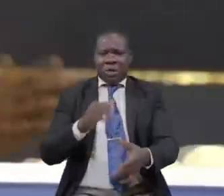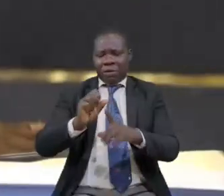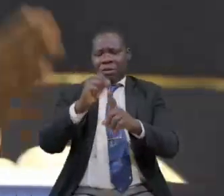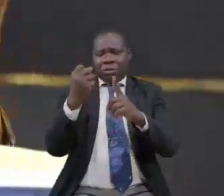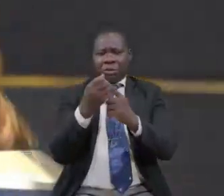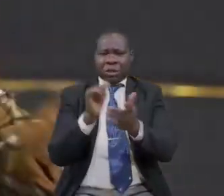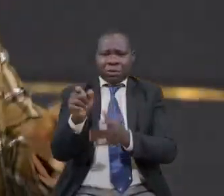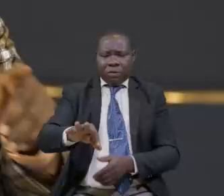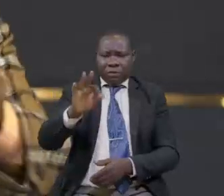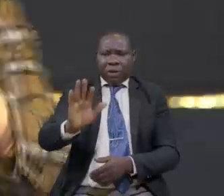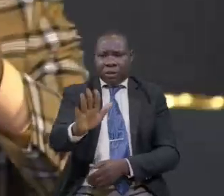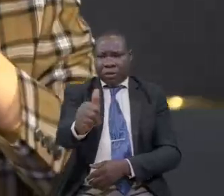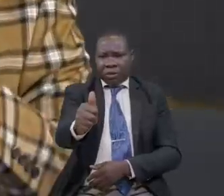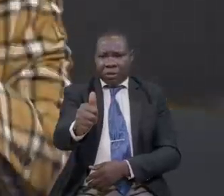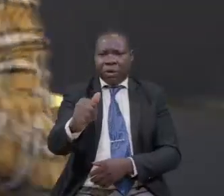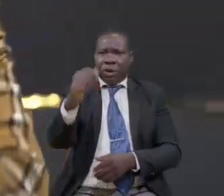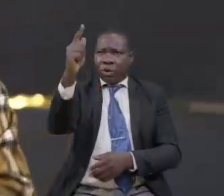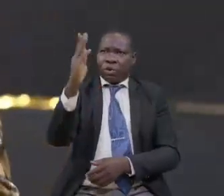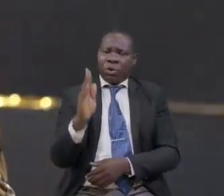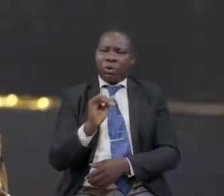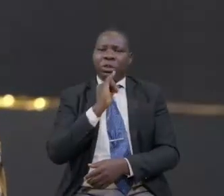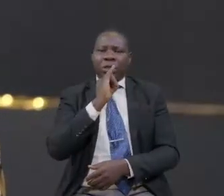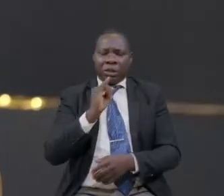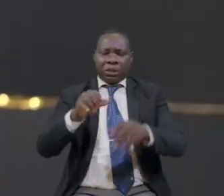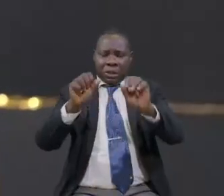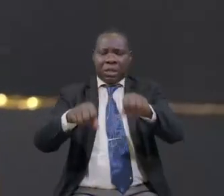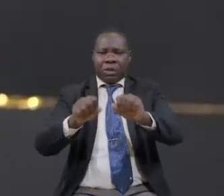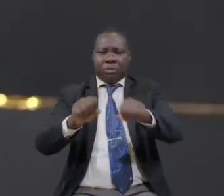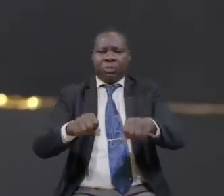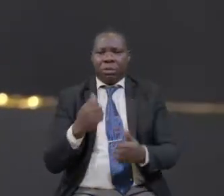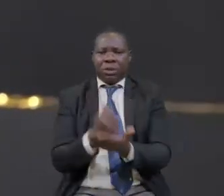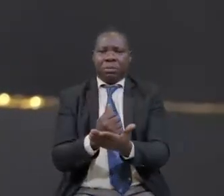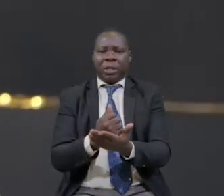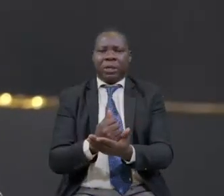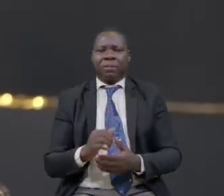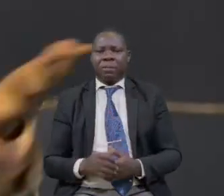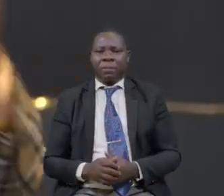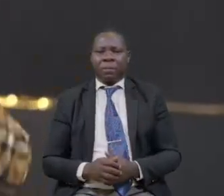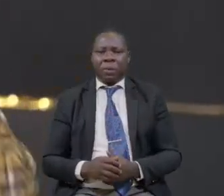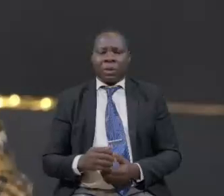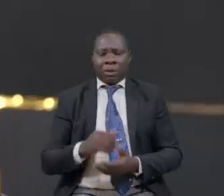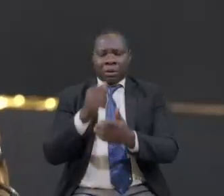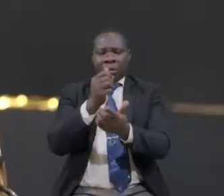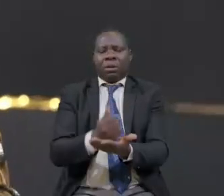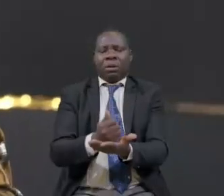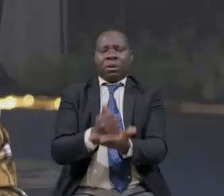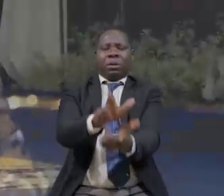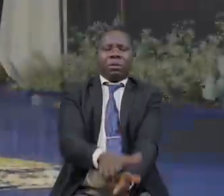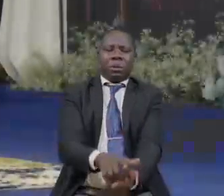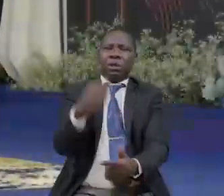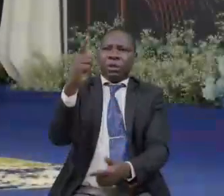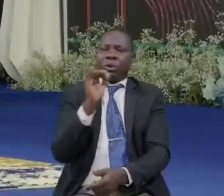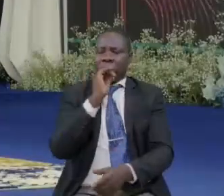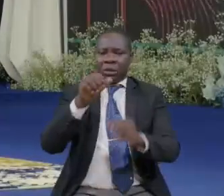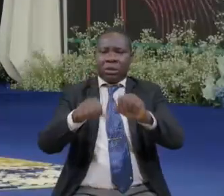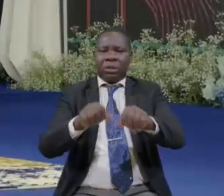yourself, God is able. Helpless, God is able.